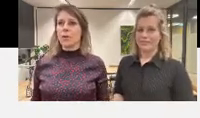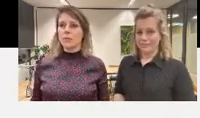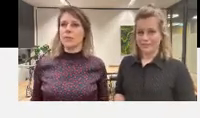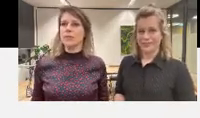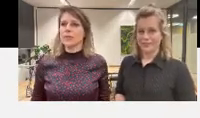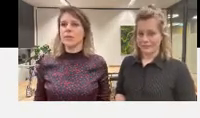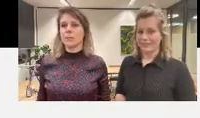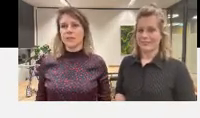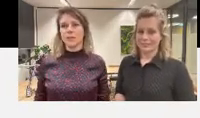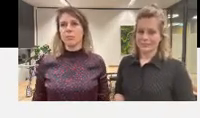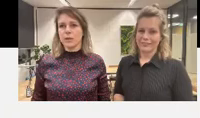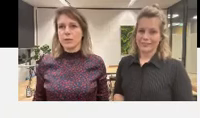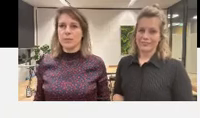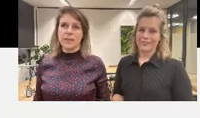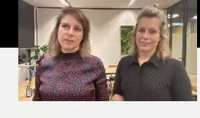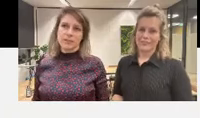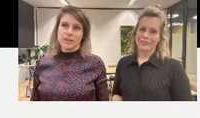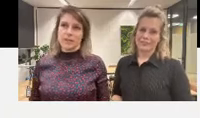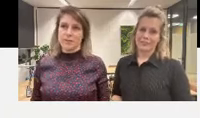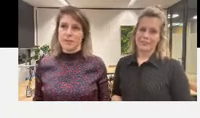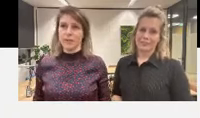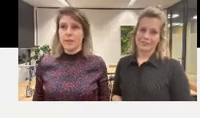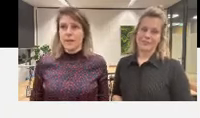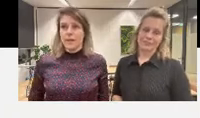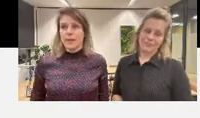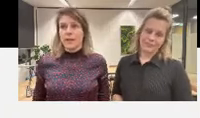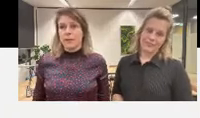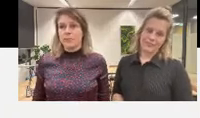of trauma-focused treatment in post-traumatic stress disorder.